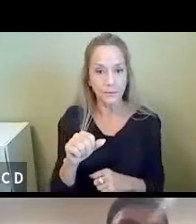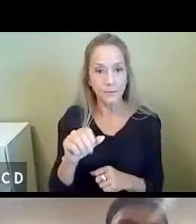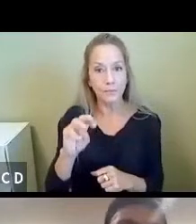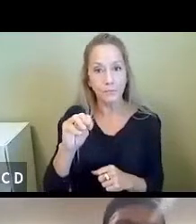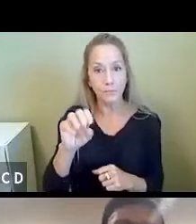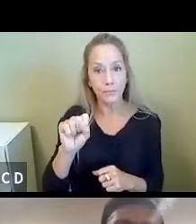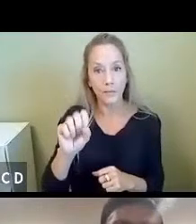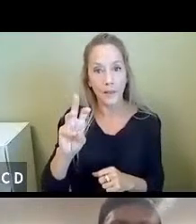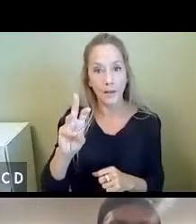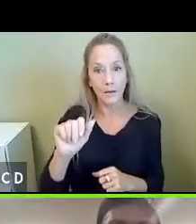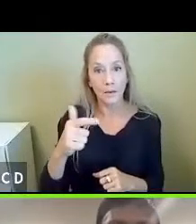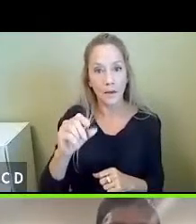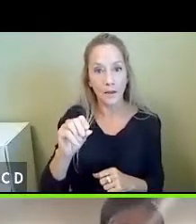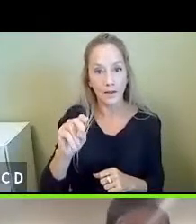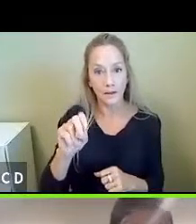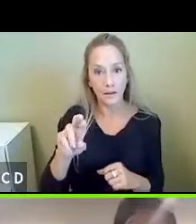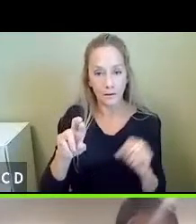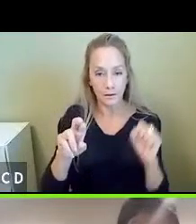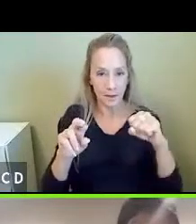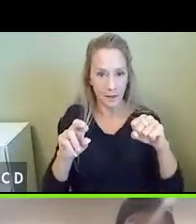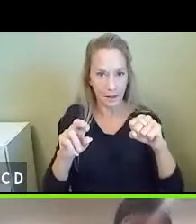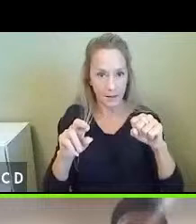Ms. Wagner, Yes.